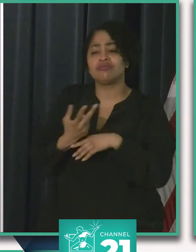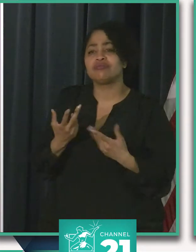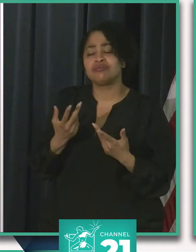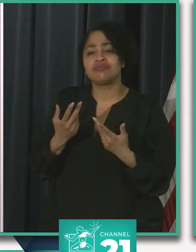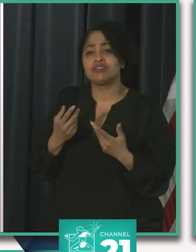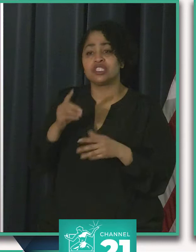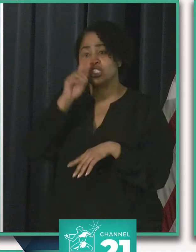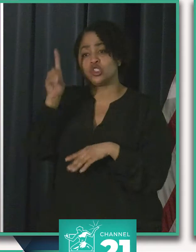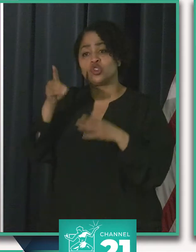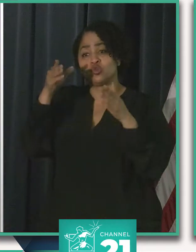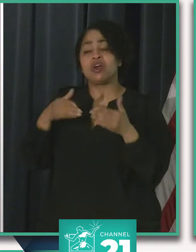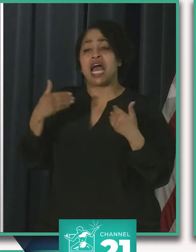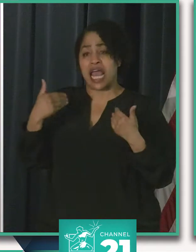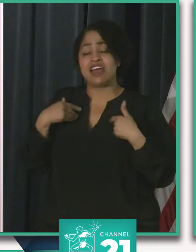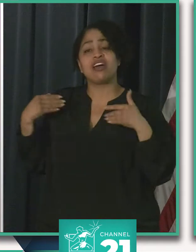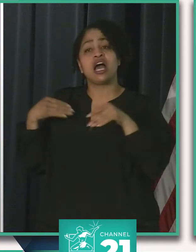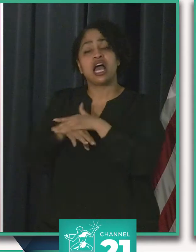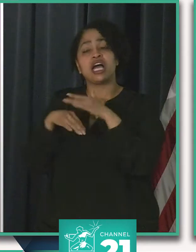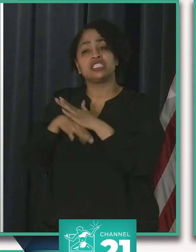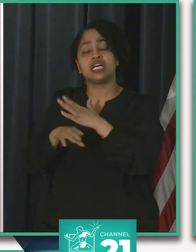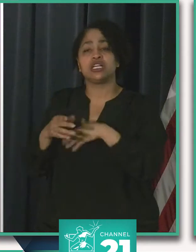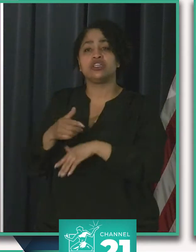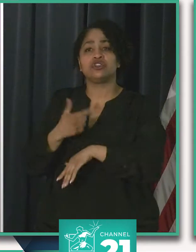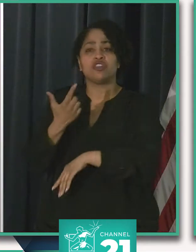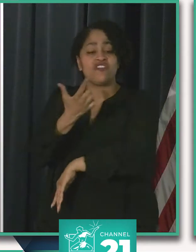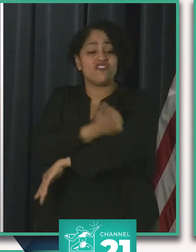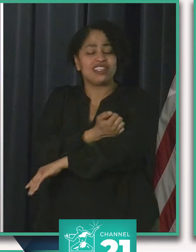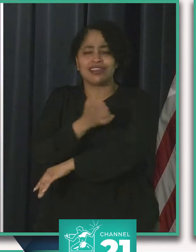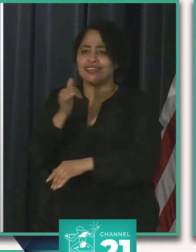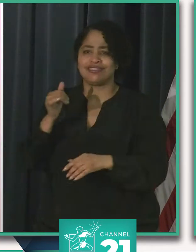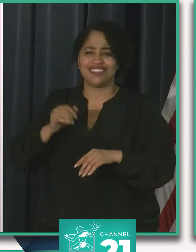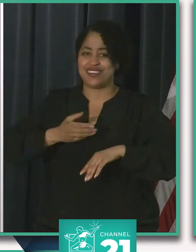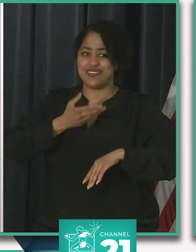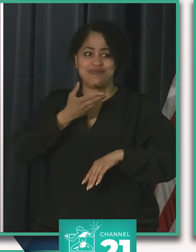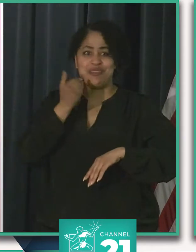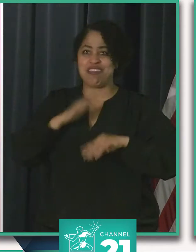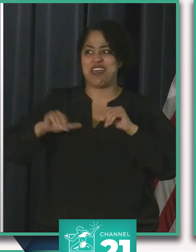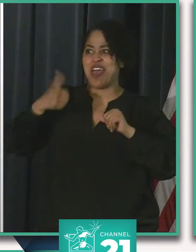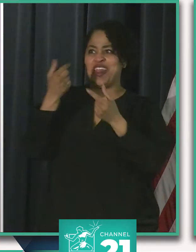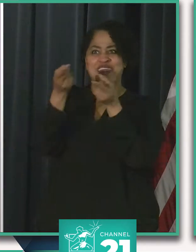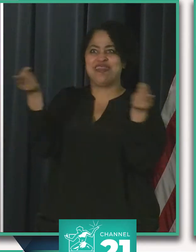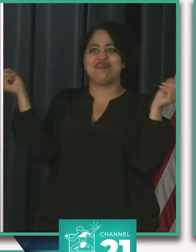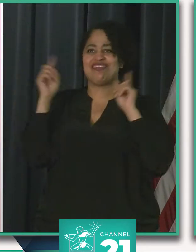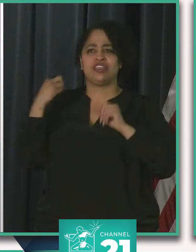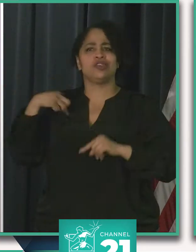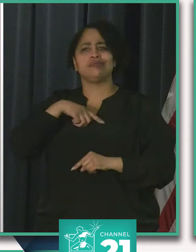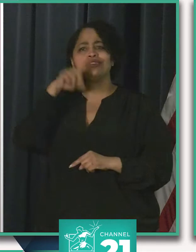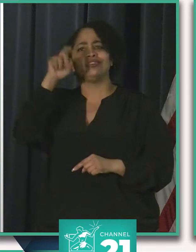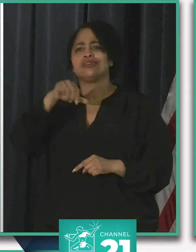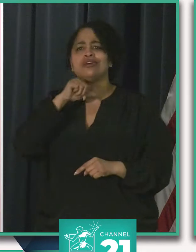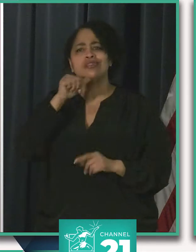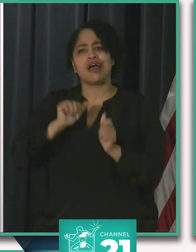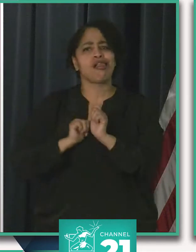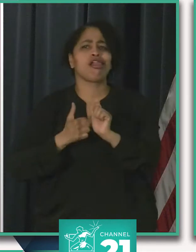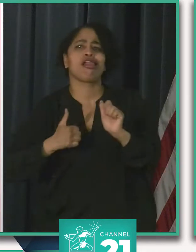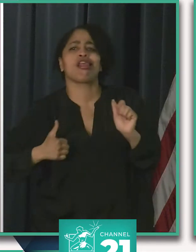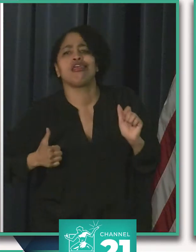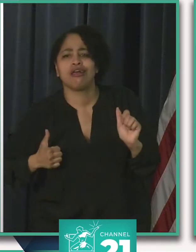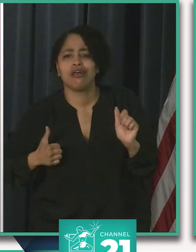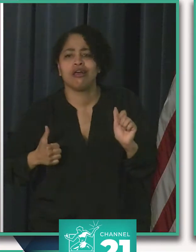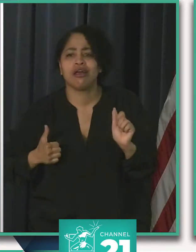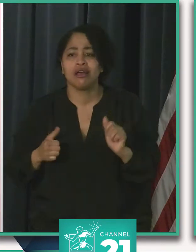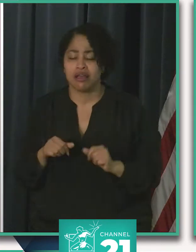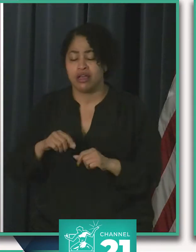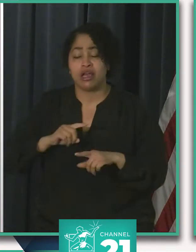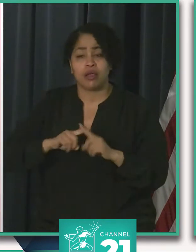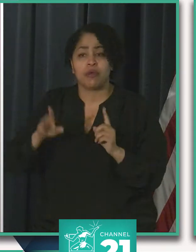have access to vaccines like nobody else. We should not be lagging behind, but it's